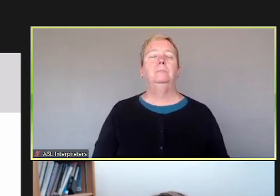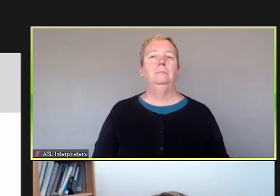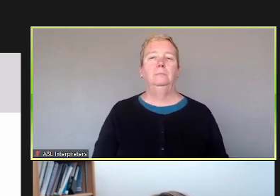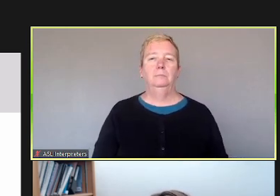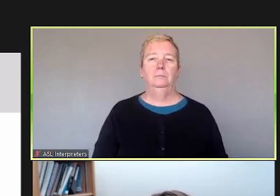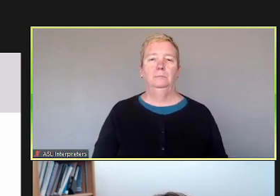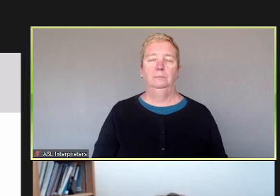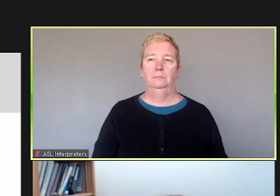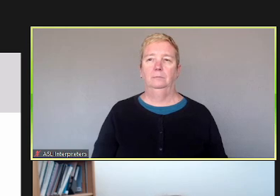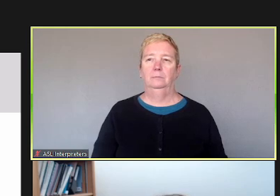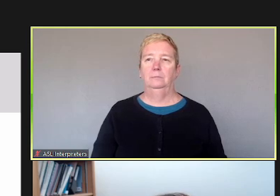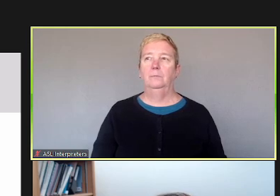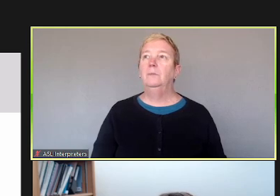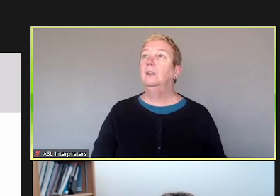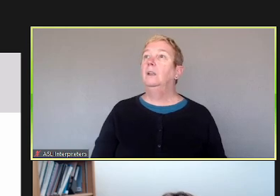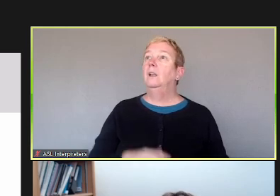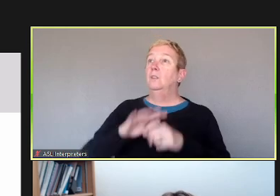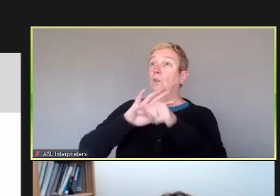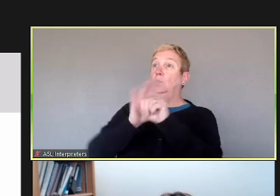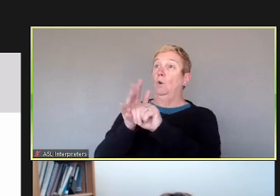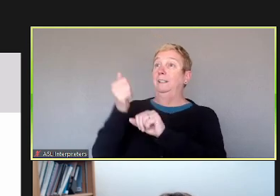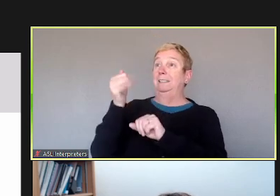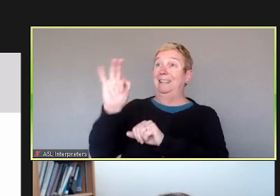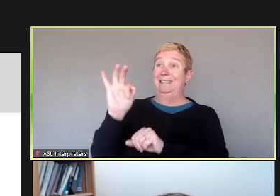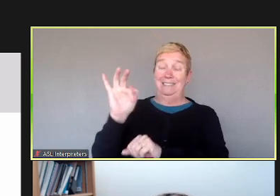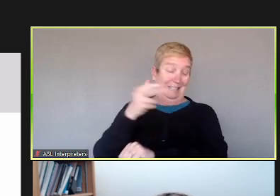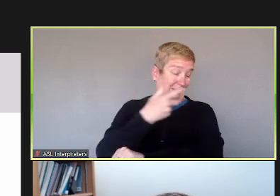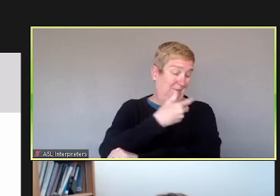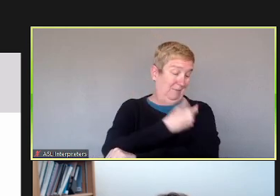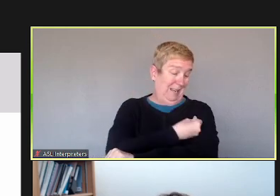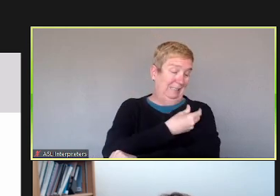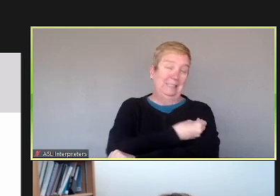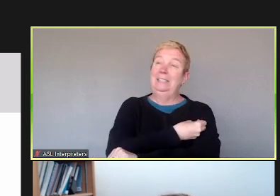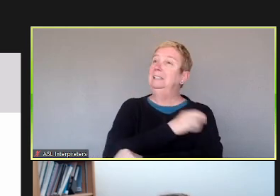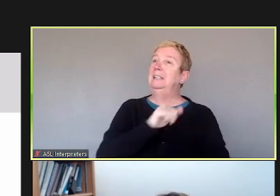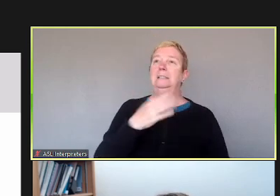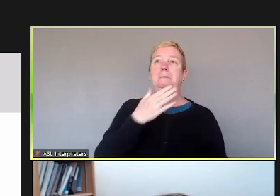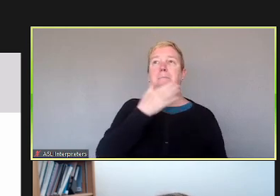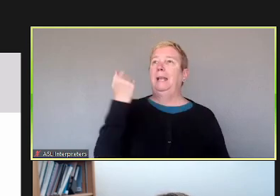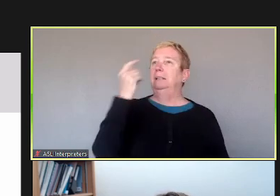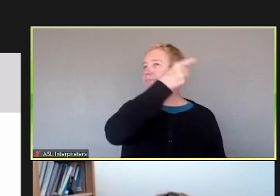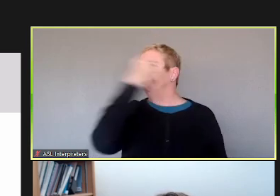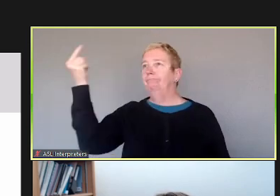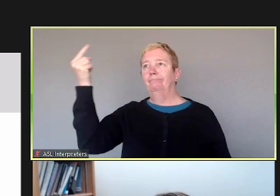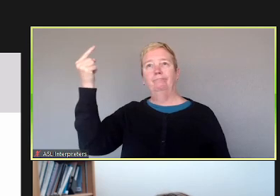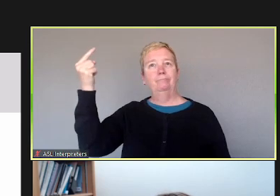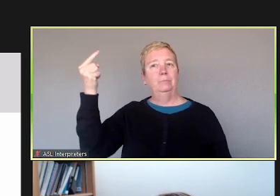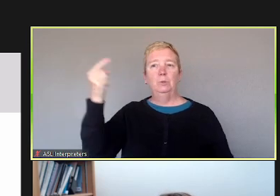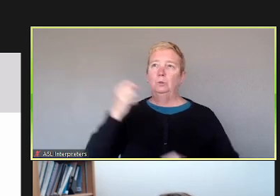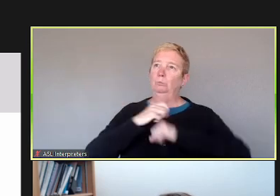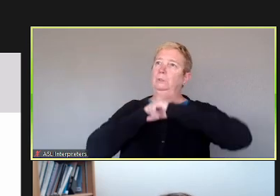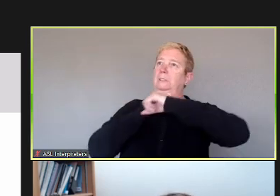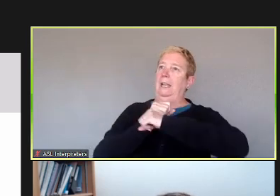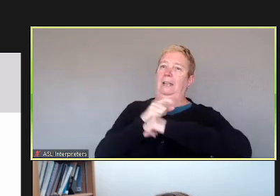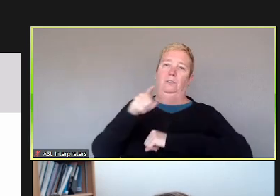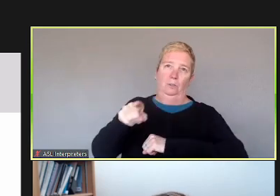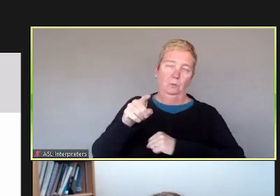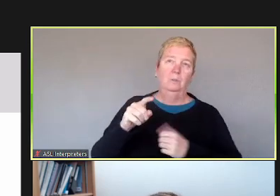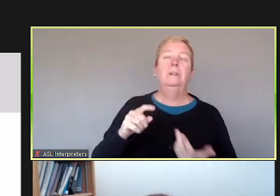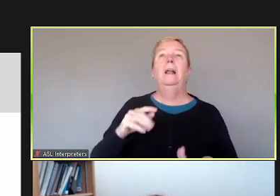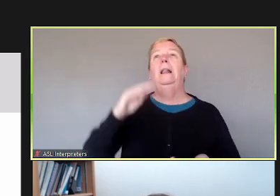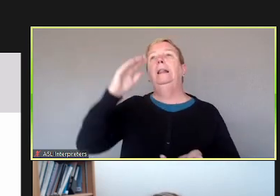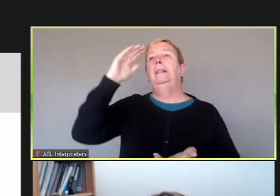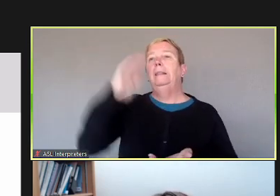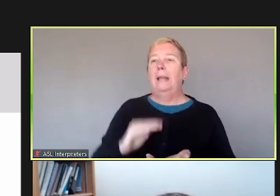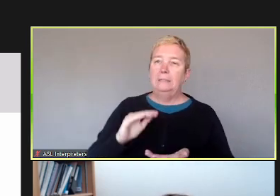that the COVID-19 vaccines remain the best option to lower your risk of severe illness, hospitalization,